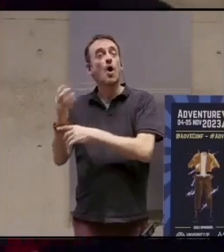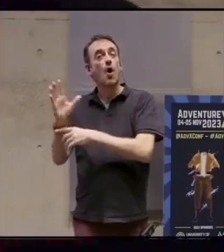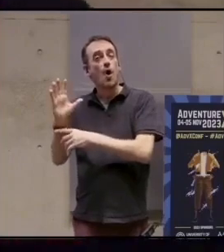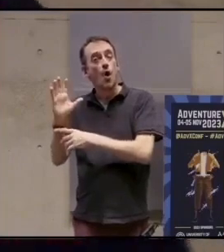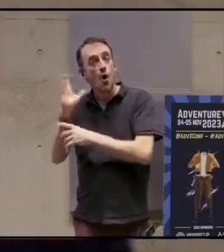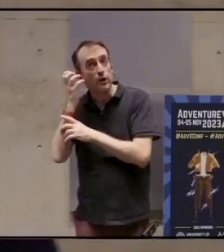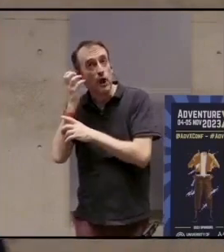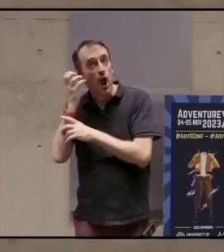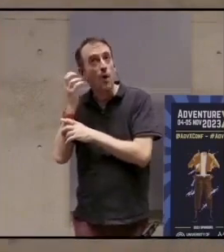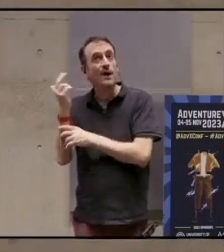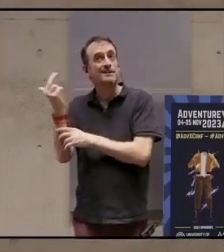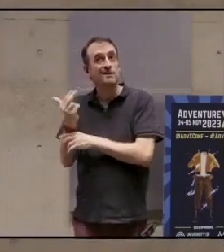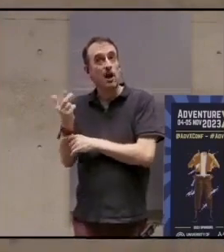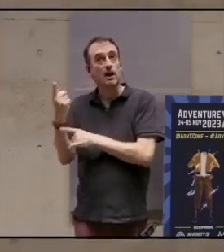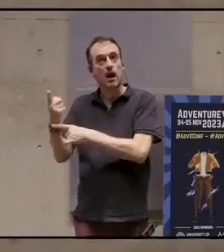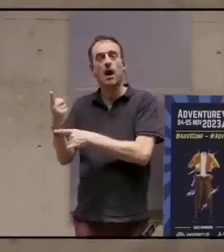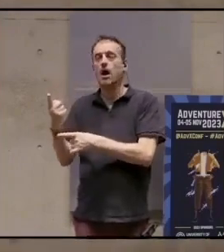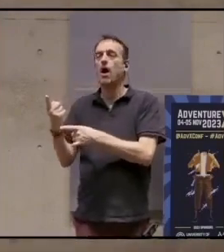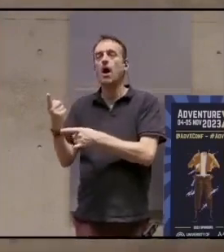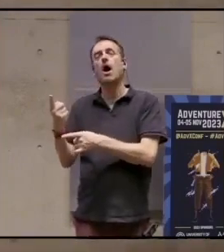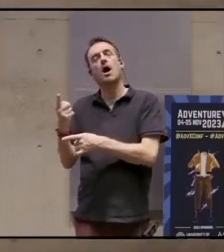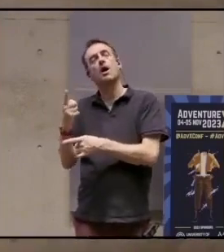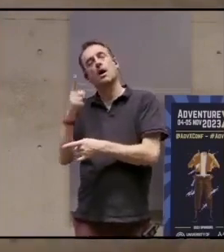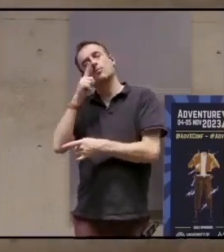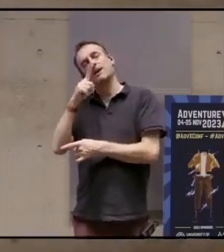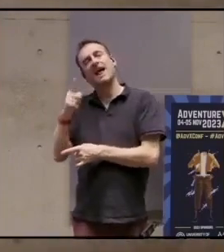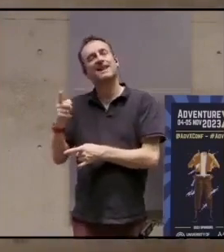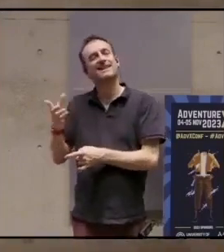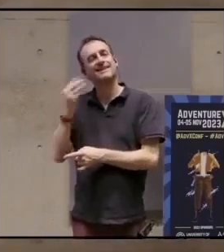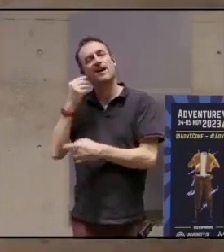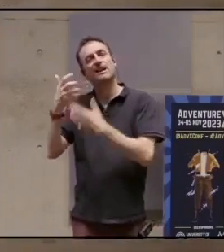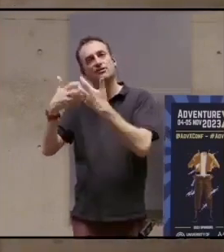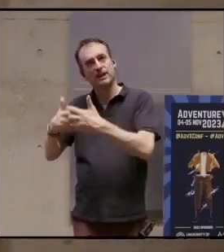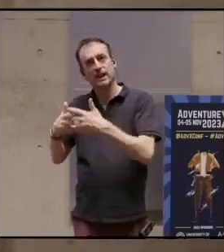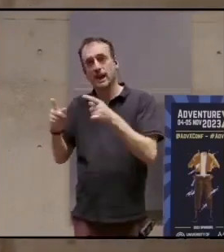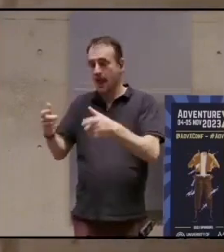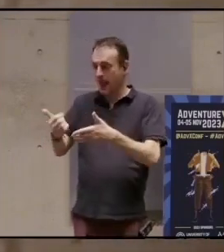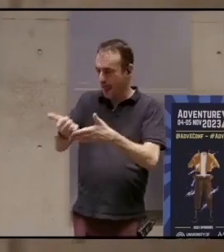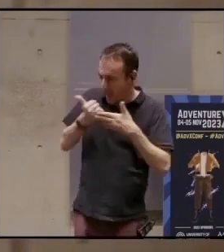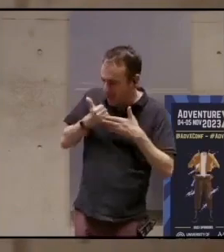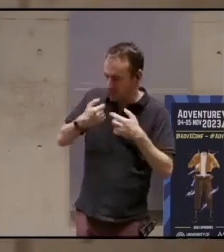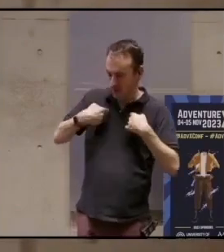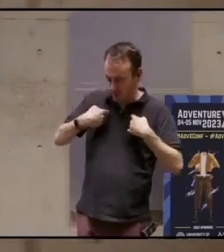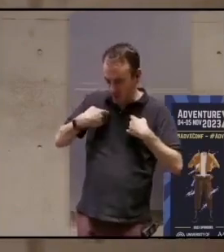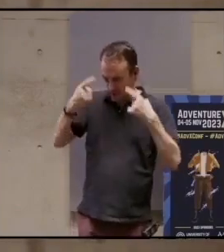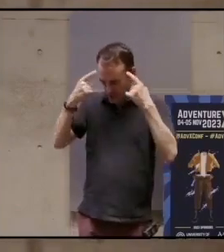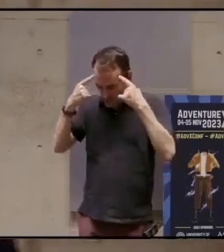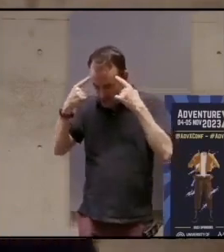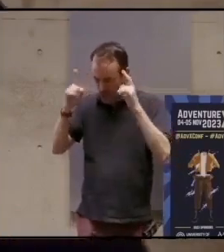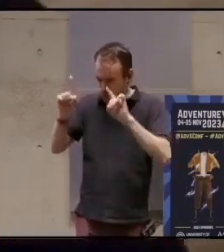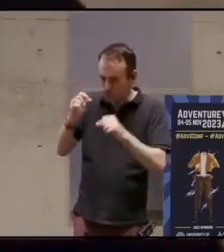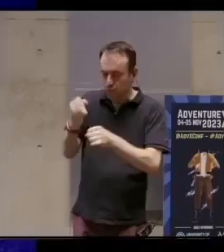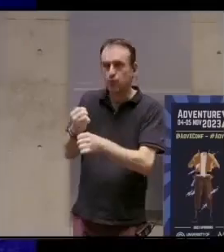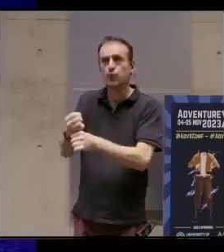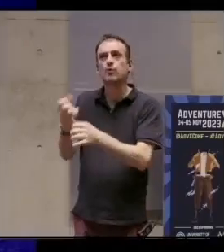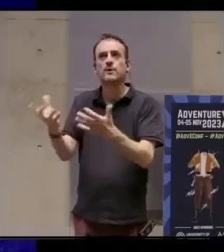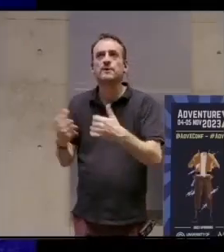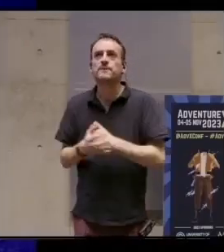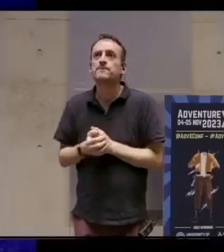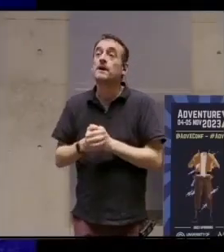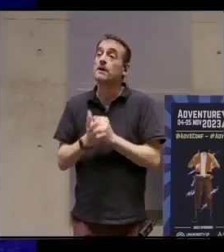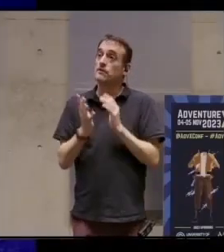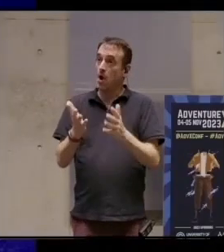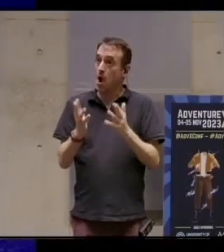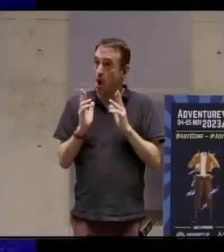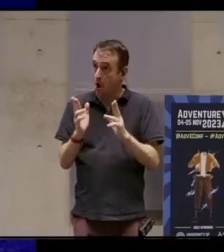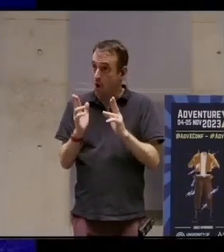beforehand in a dry run instead of very expensively during the session. So I hope that with what I've given you, when you are